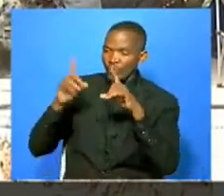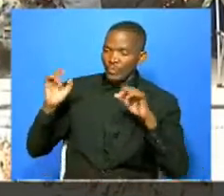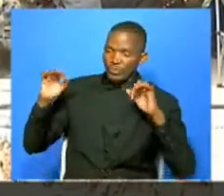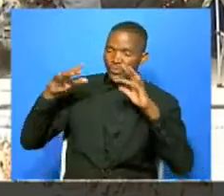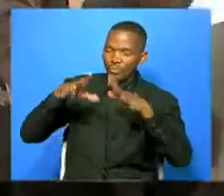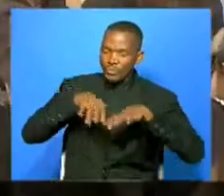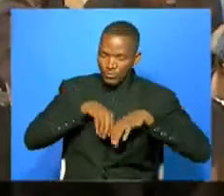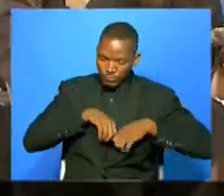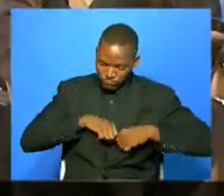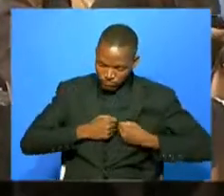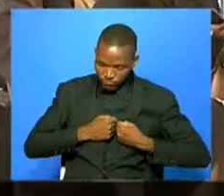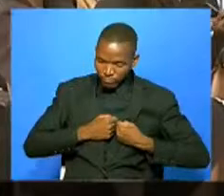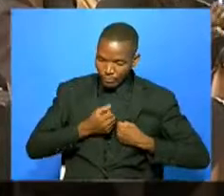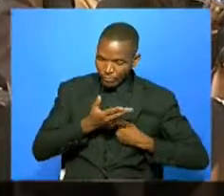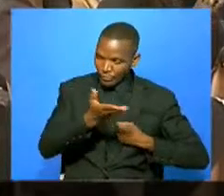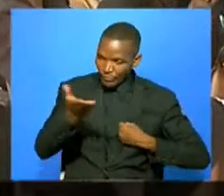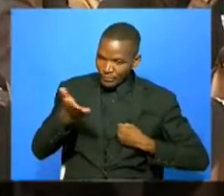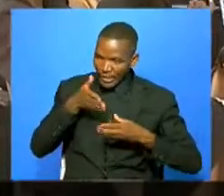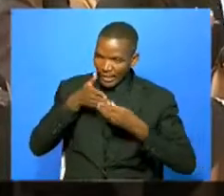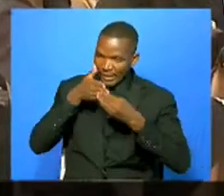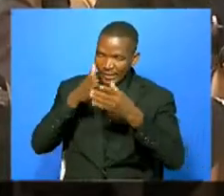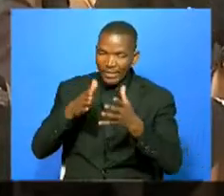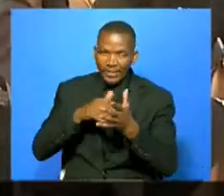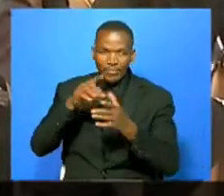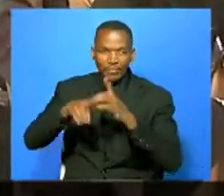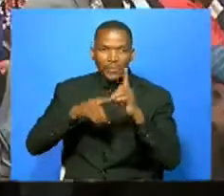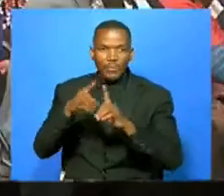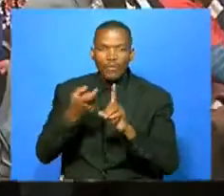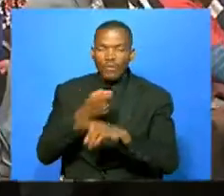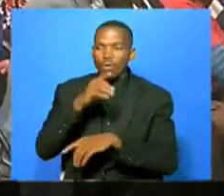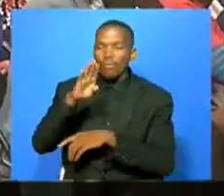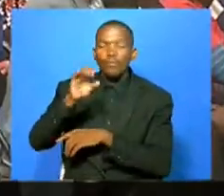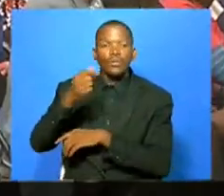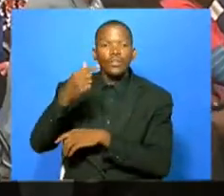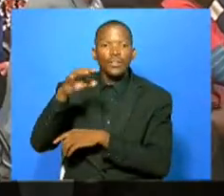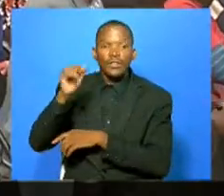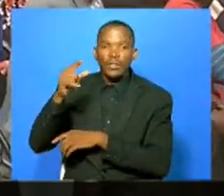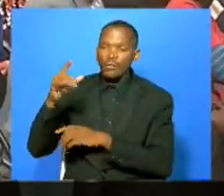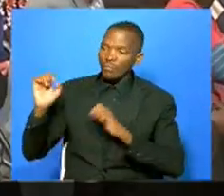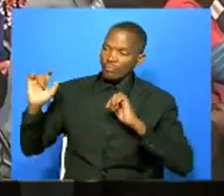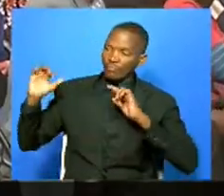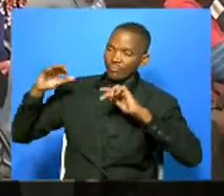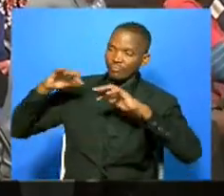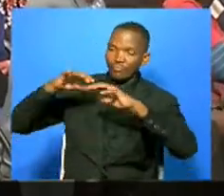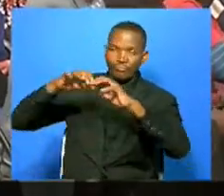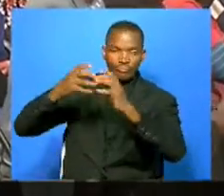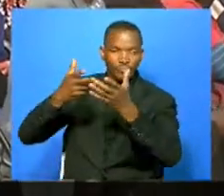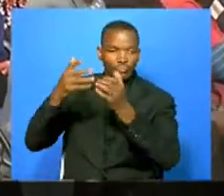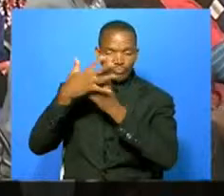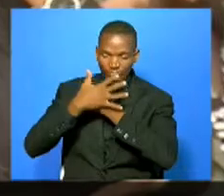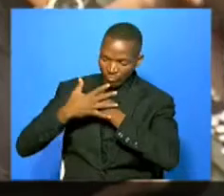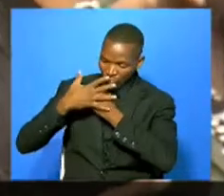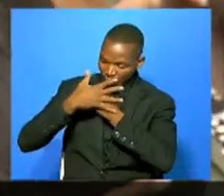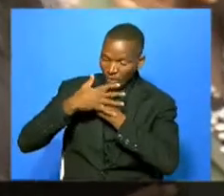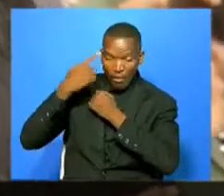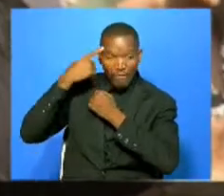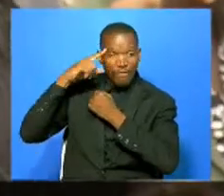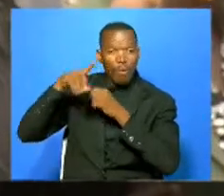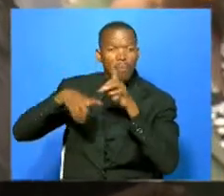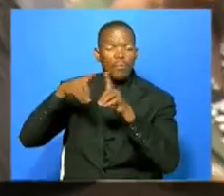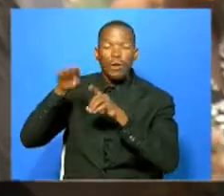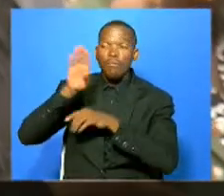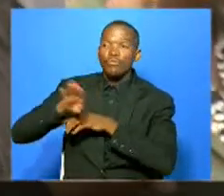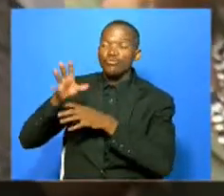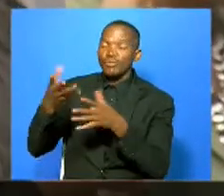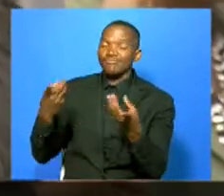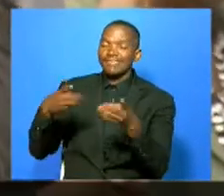khutsagalo le bohutsana jaaka boeteledipele le banne ba kgaolo ya botete ka bophara ba ne ba tsenye tirelo ya segopotso sa Batswana ba ba tlhokagetseng